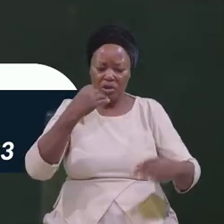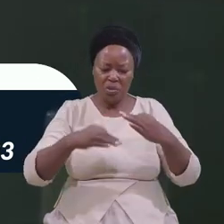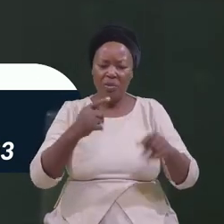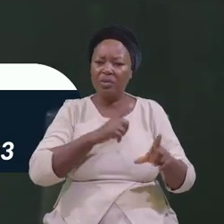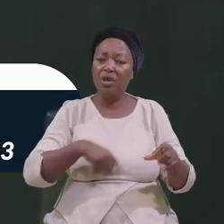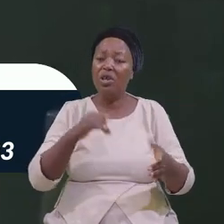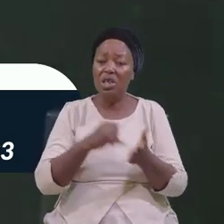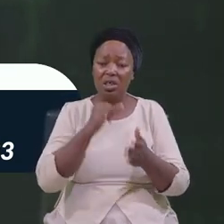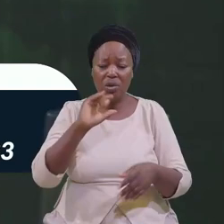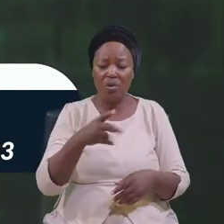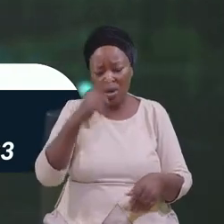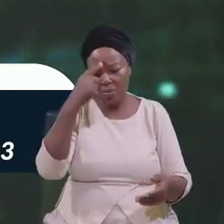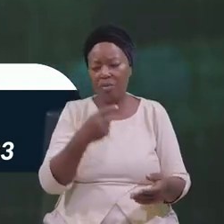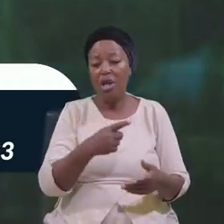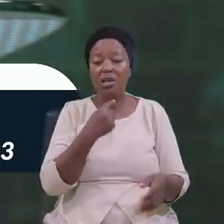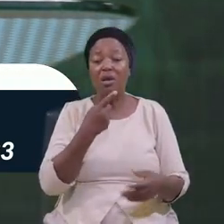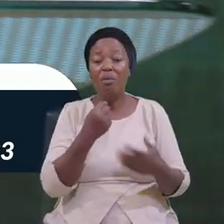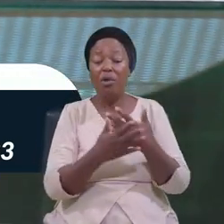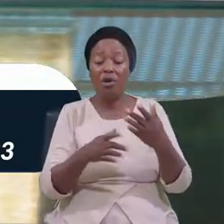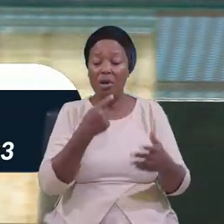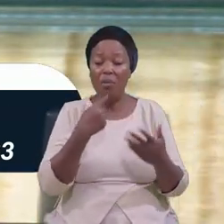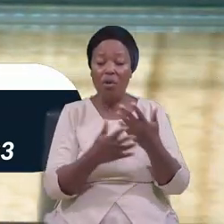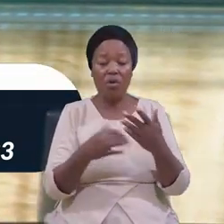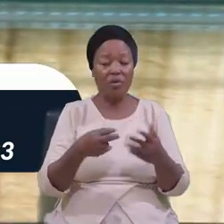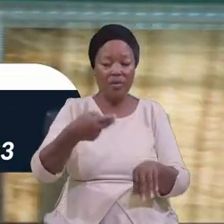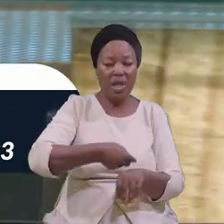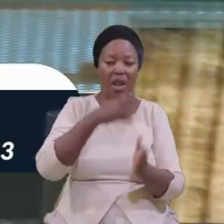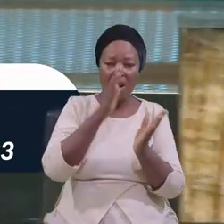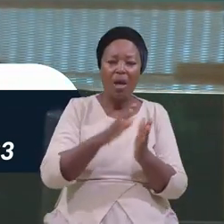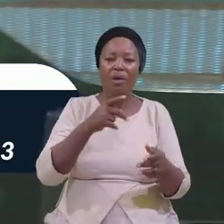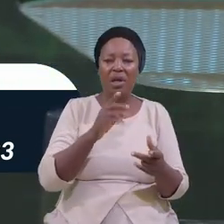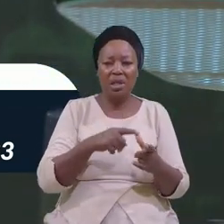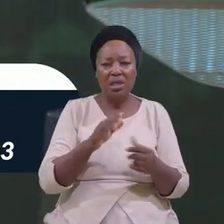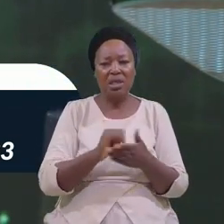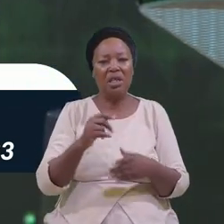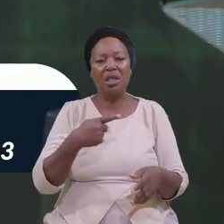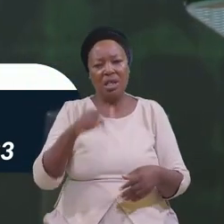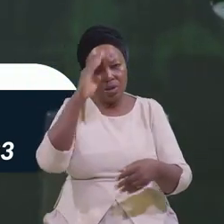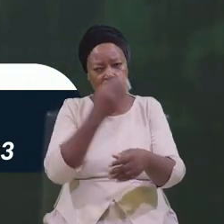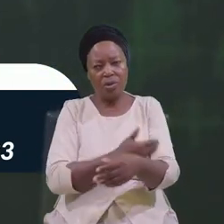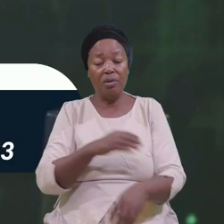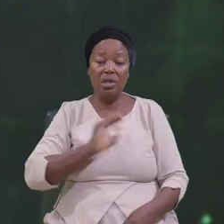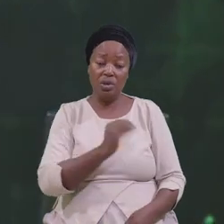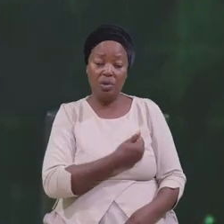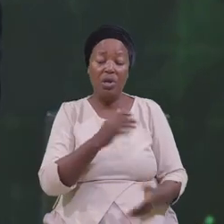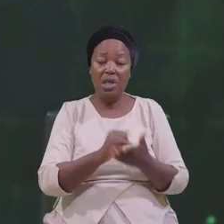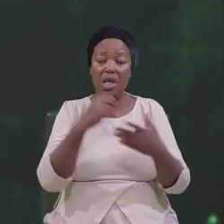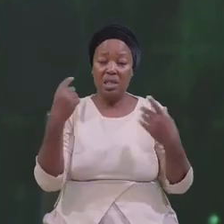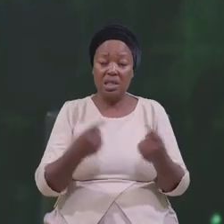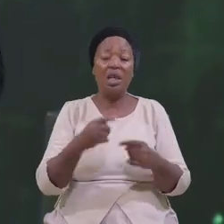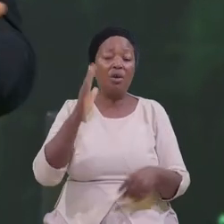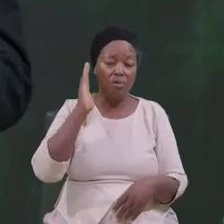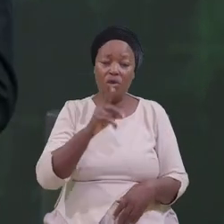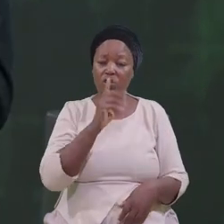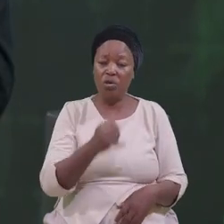so those children of Israel, they understood, the soul that sinned will die. I have sinned, we